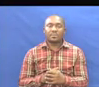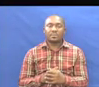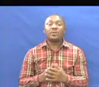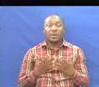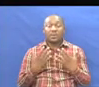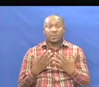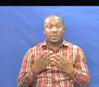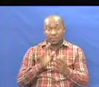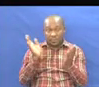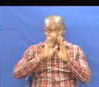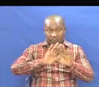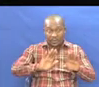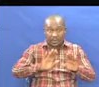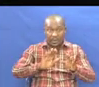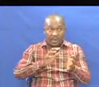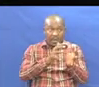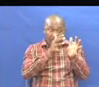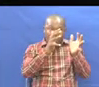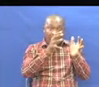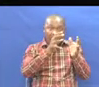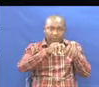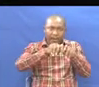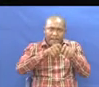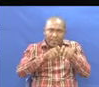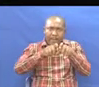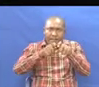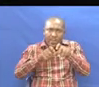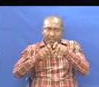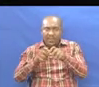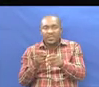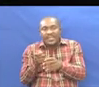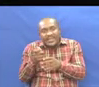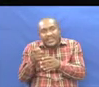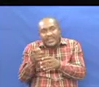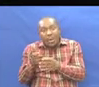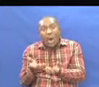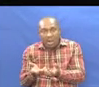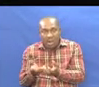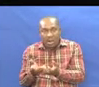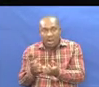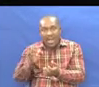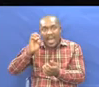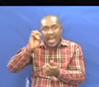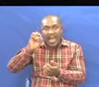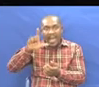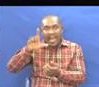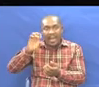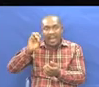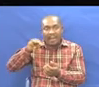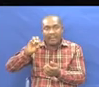compound. So you are breaking down. Large compound will be broken into small element